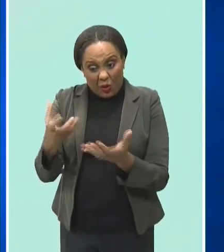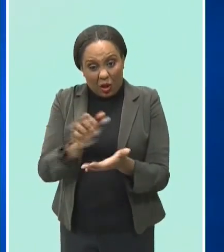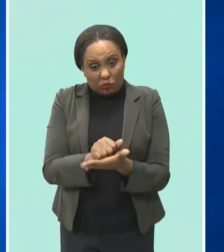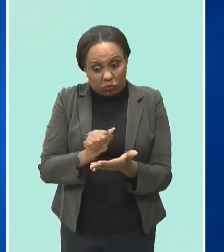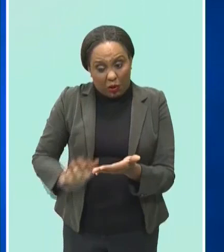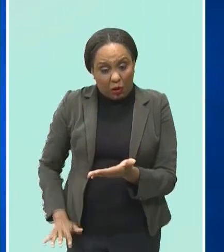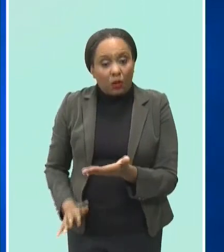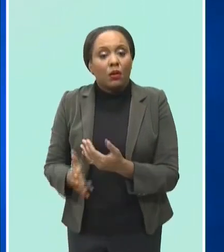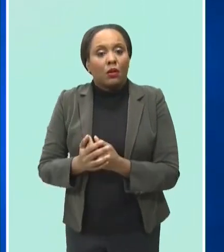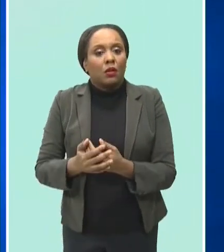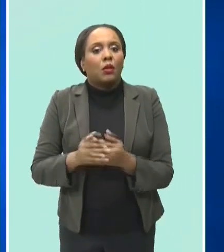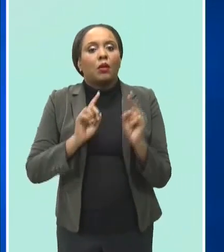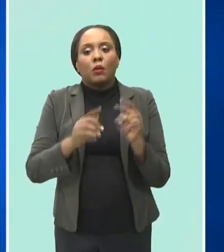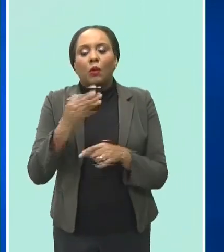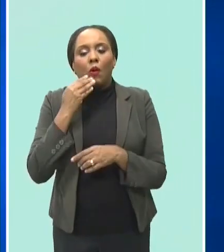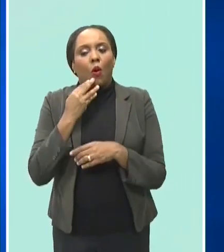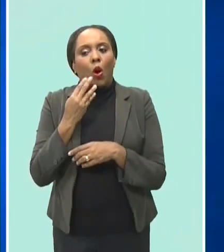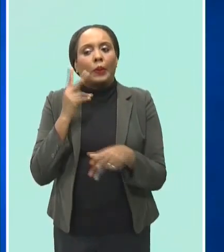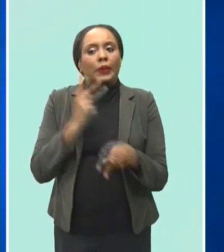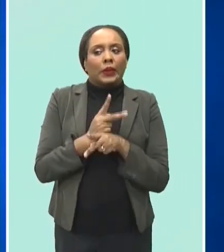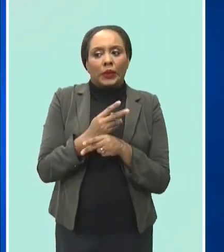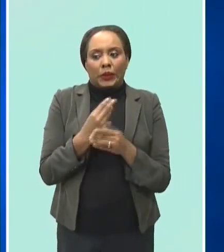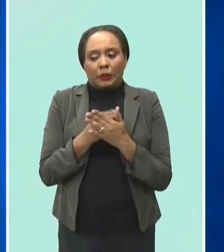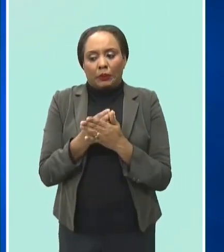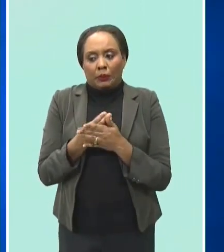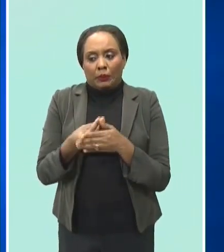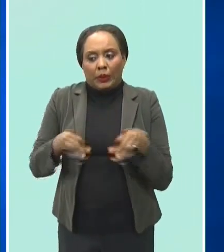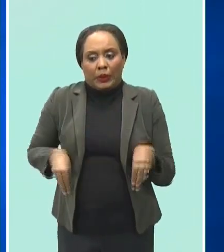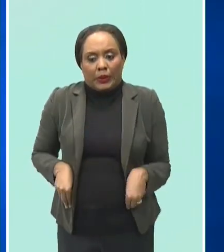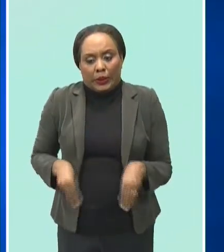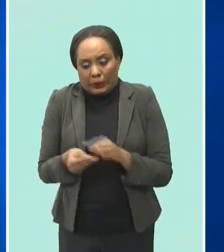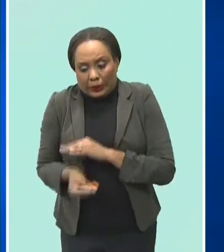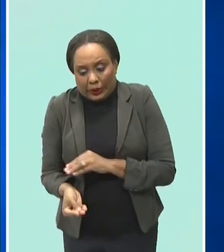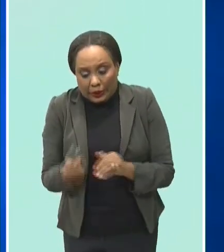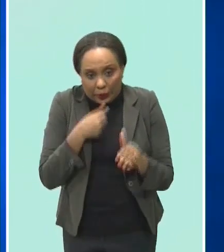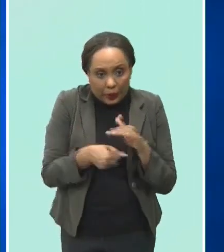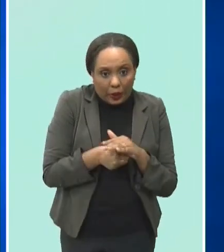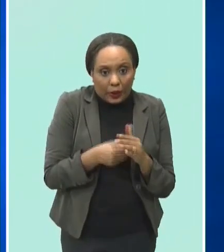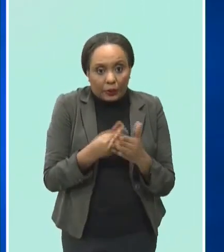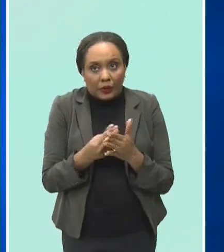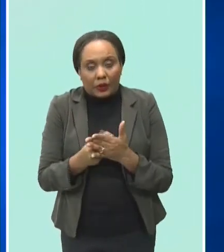it from the bank. You take it home and you hold on to it out of concern because we've had similar situations in the past.